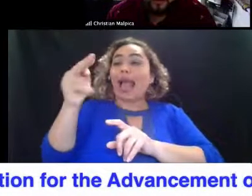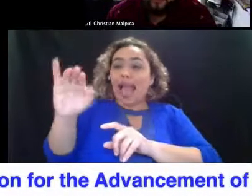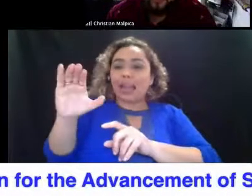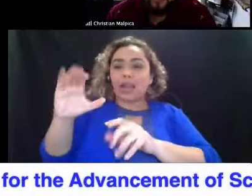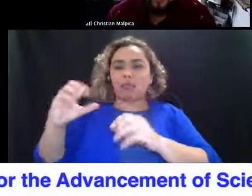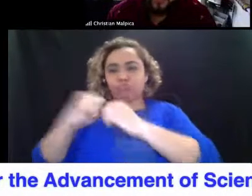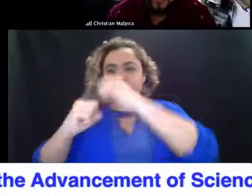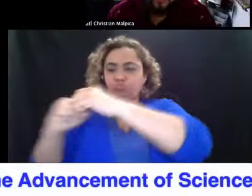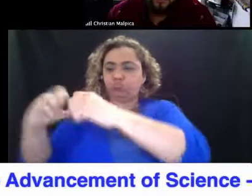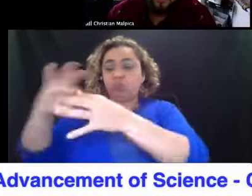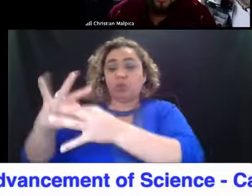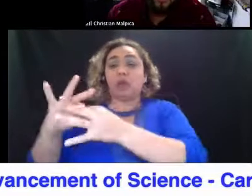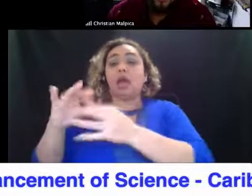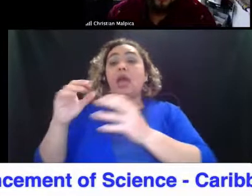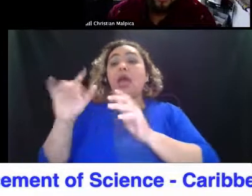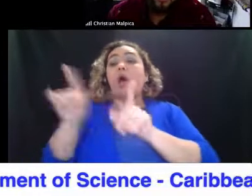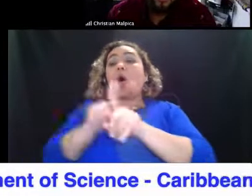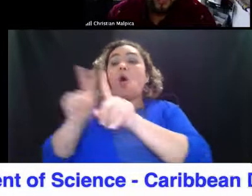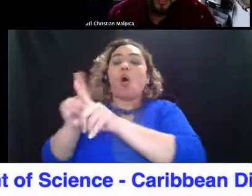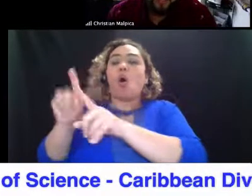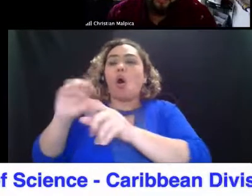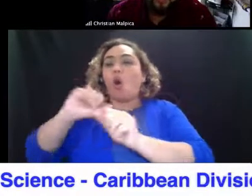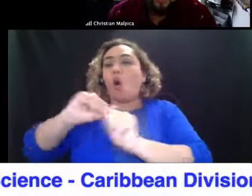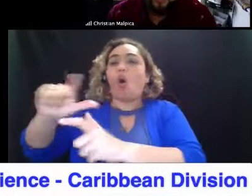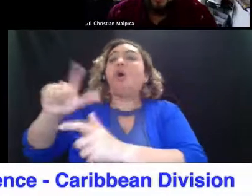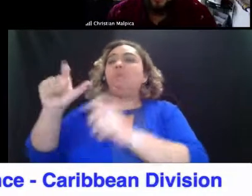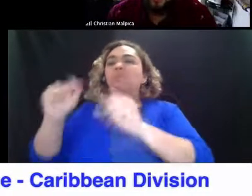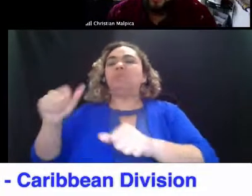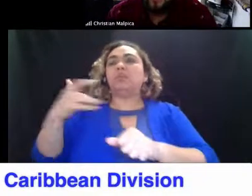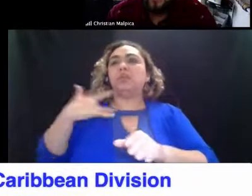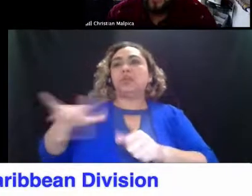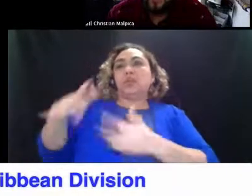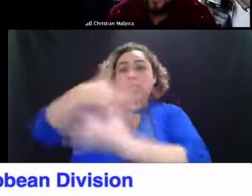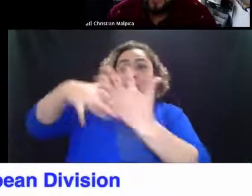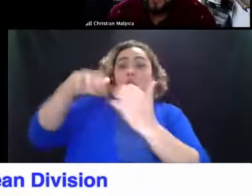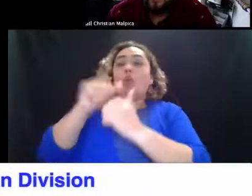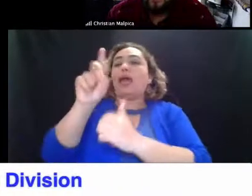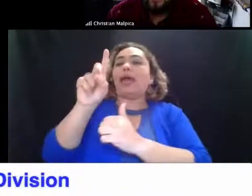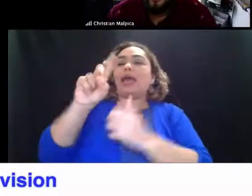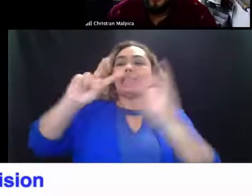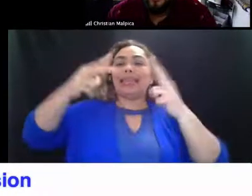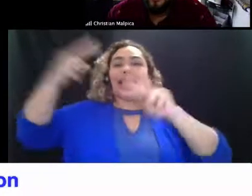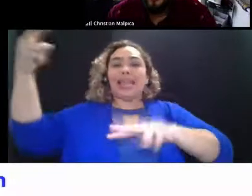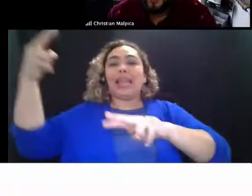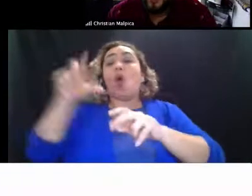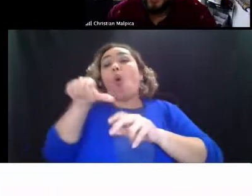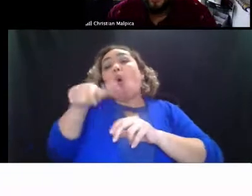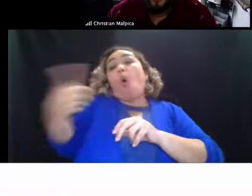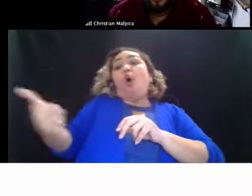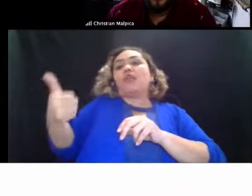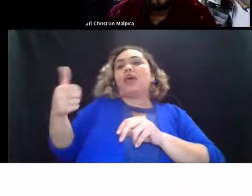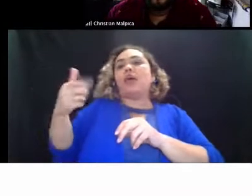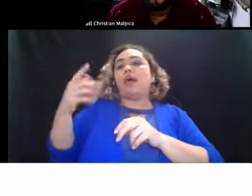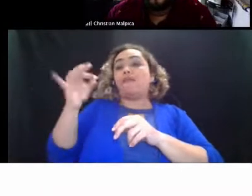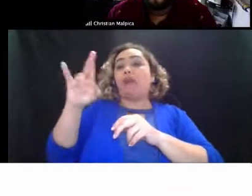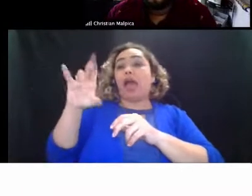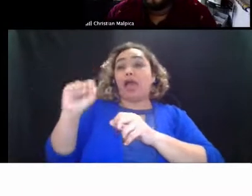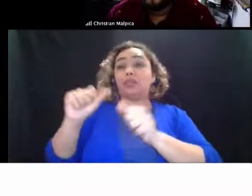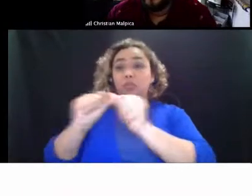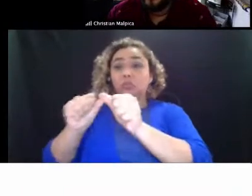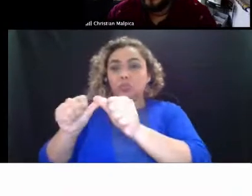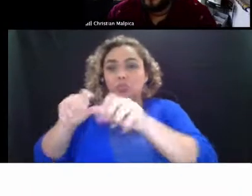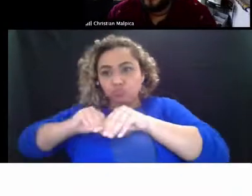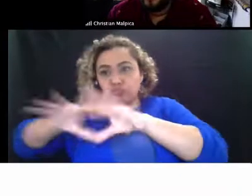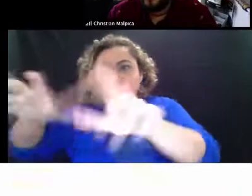are present in all cells. So they mostly interact with DNA and other growth factors that promote cell proliferation.